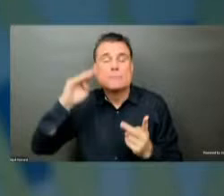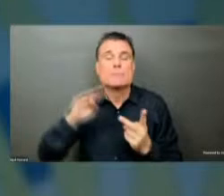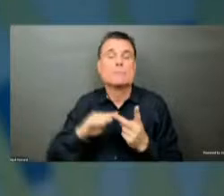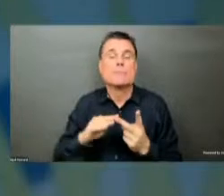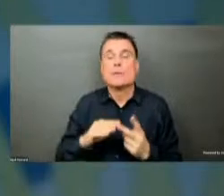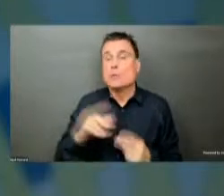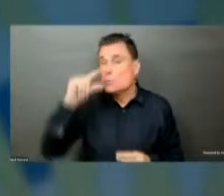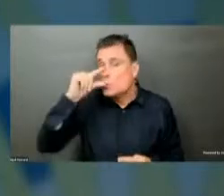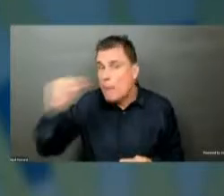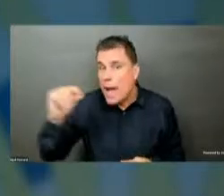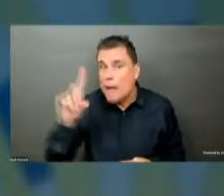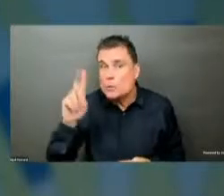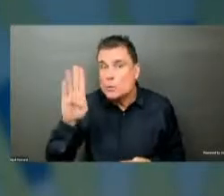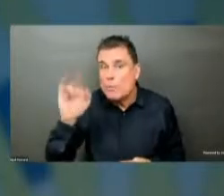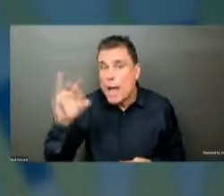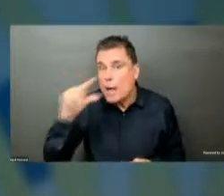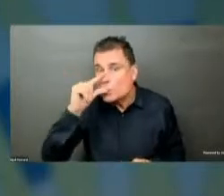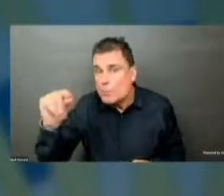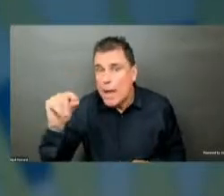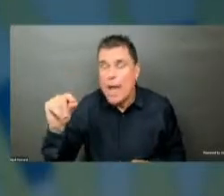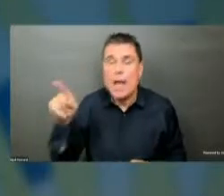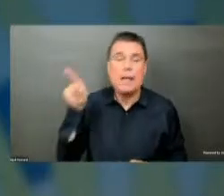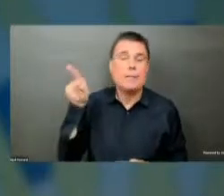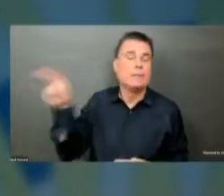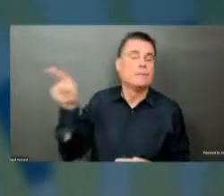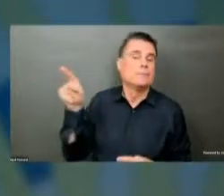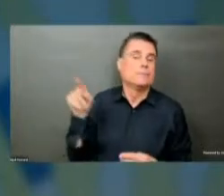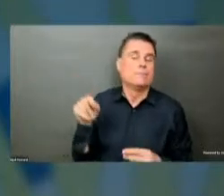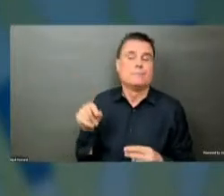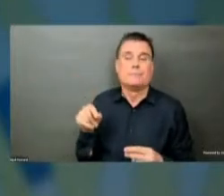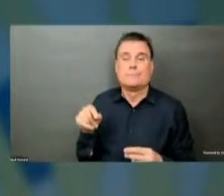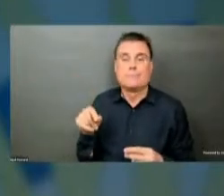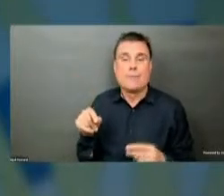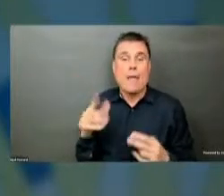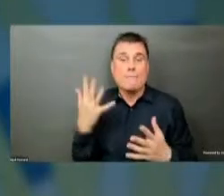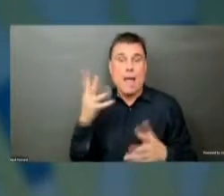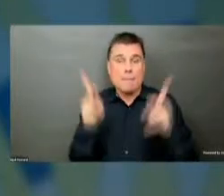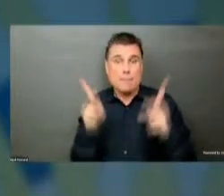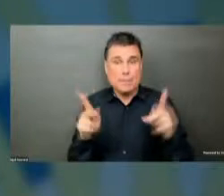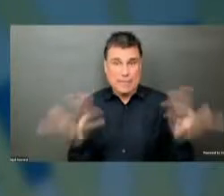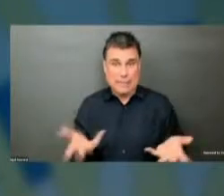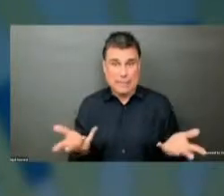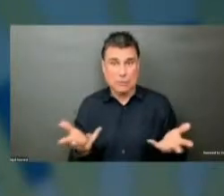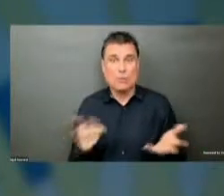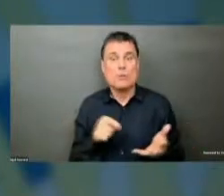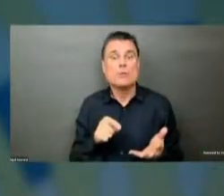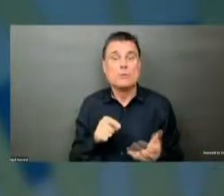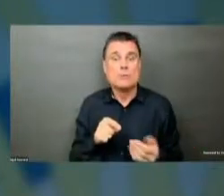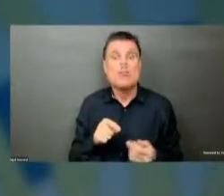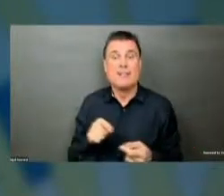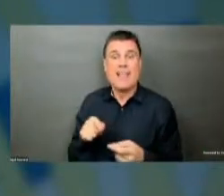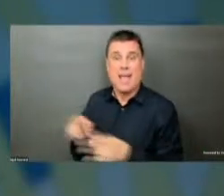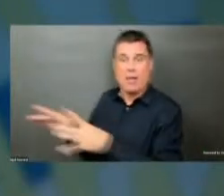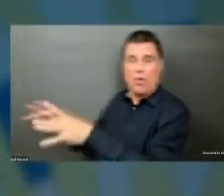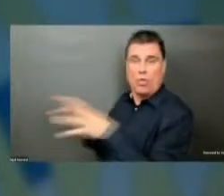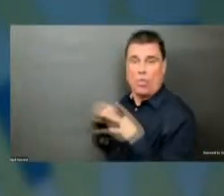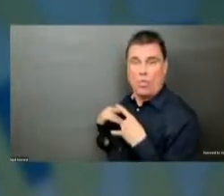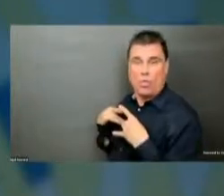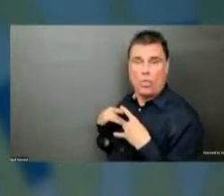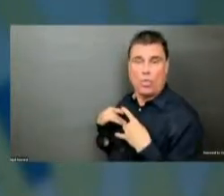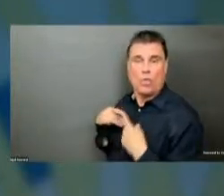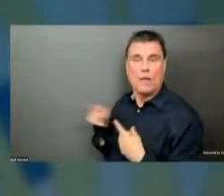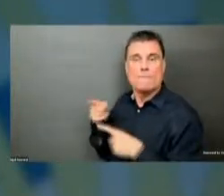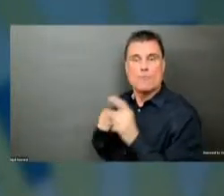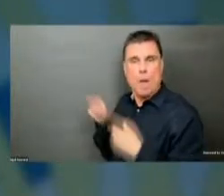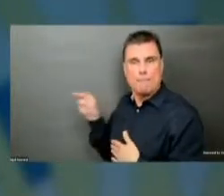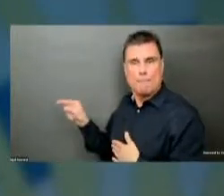individuals who had this variant who were close contacts of somebody who traveled. So far, those variants